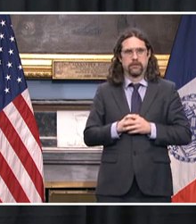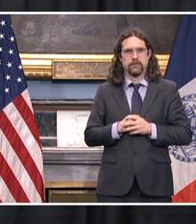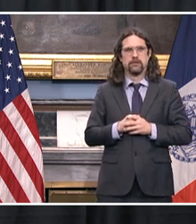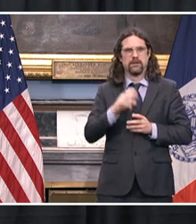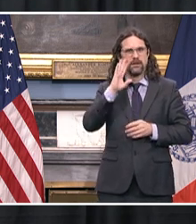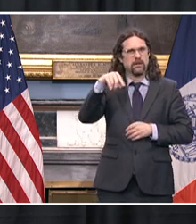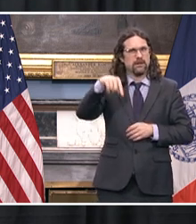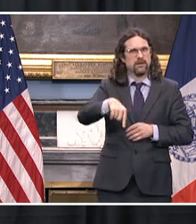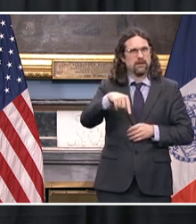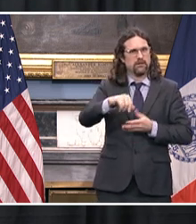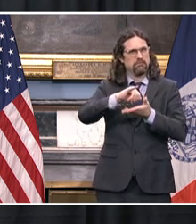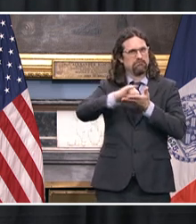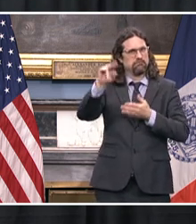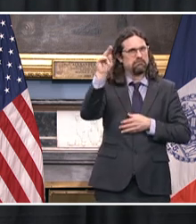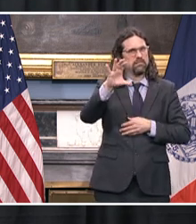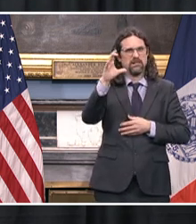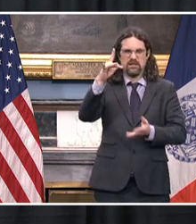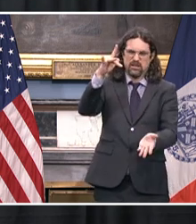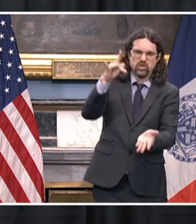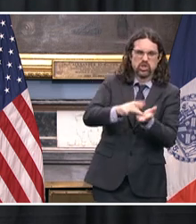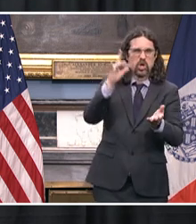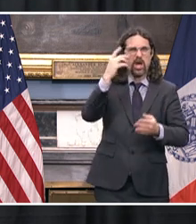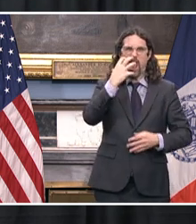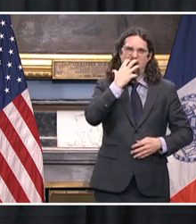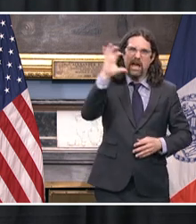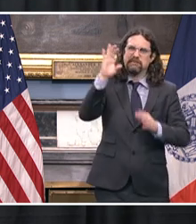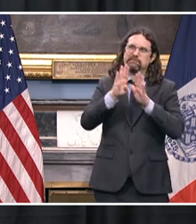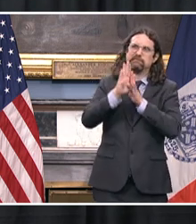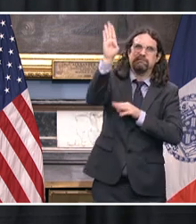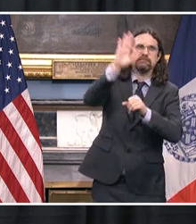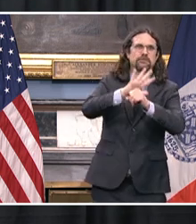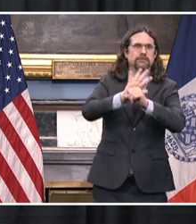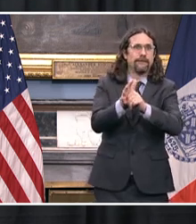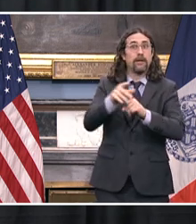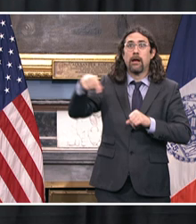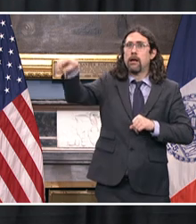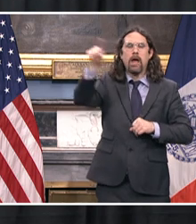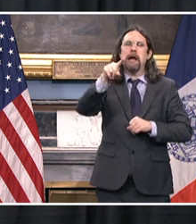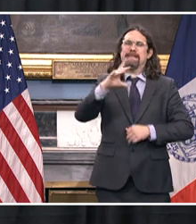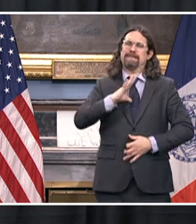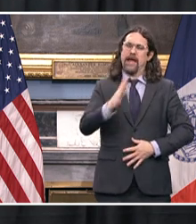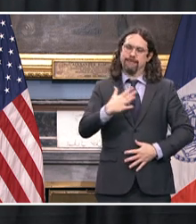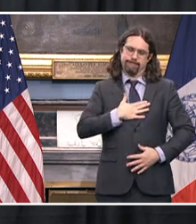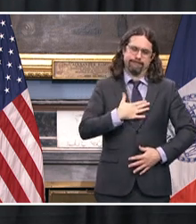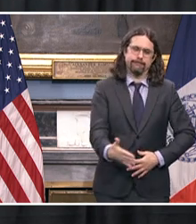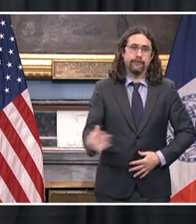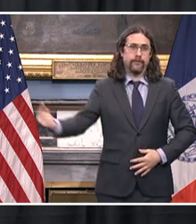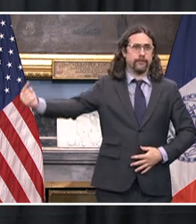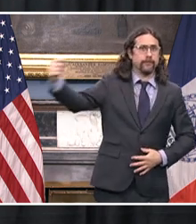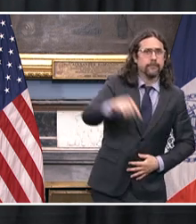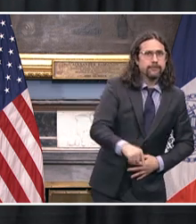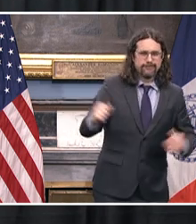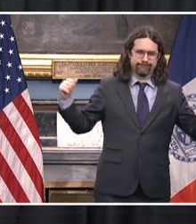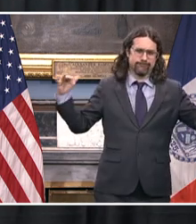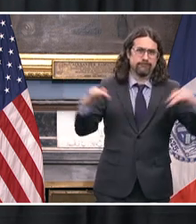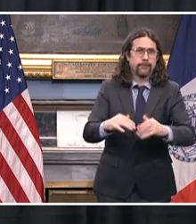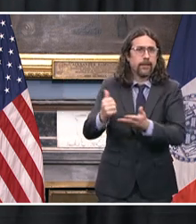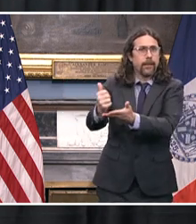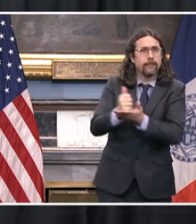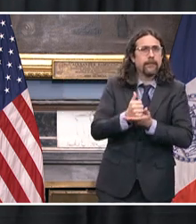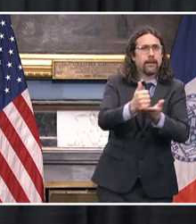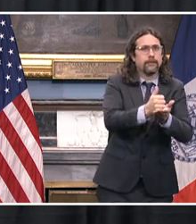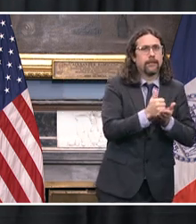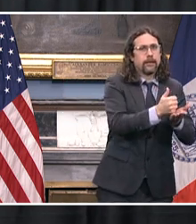group that is joining us here, the doctors and nurses, all the medical personnel are here. They understood exactly that they were coming here